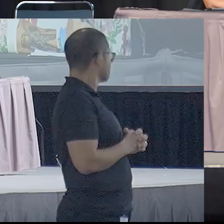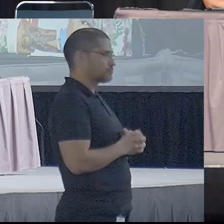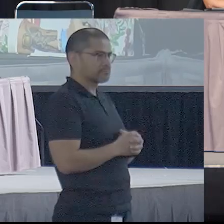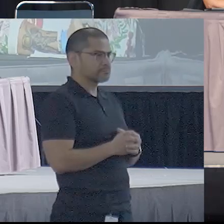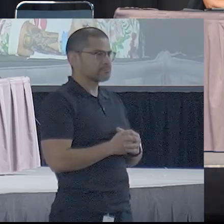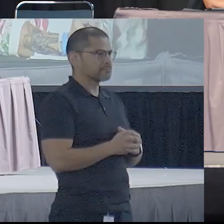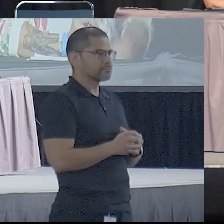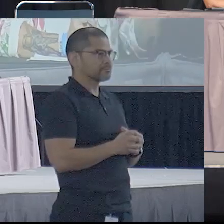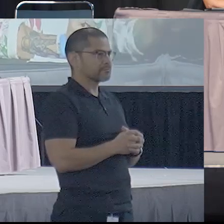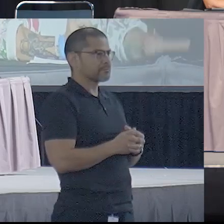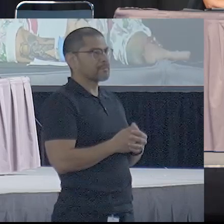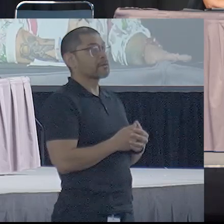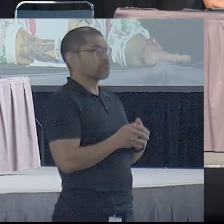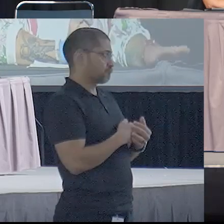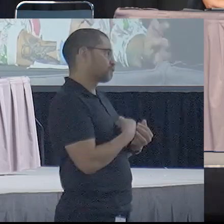agree.